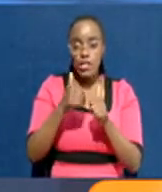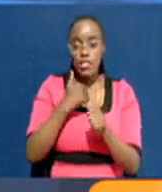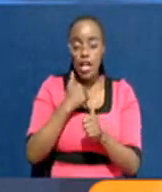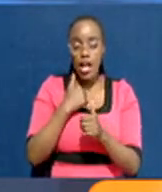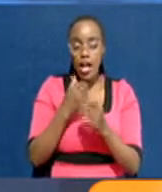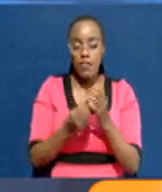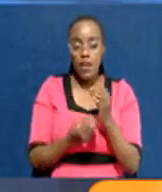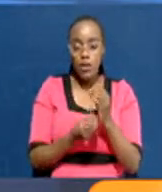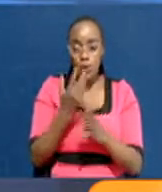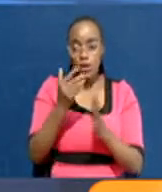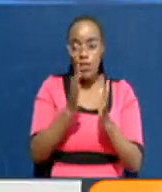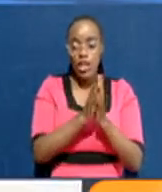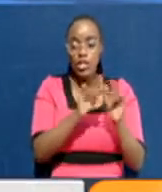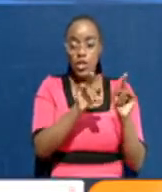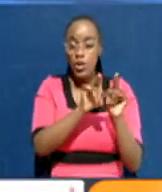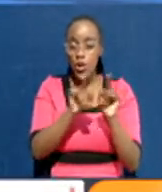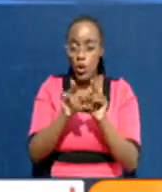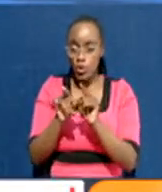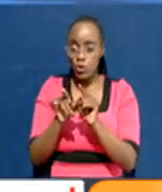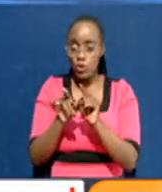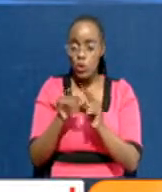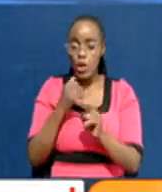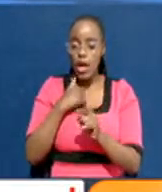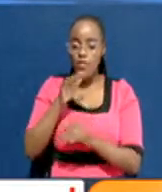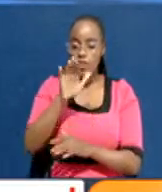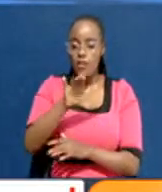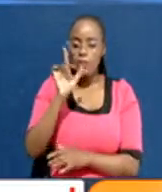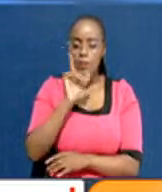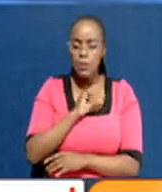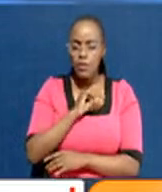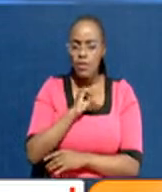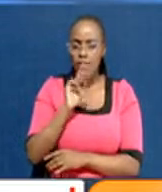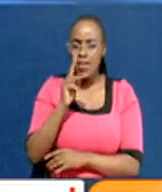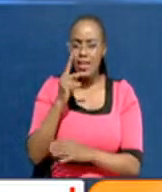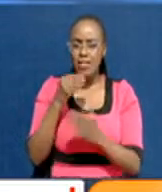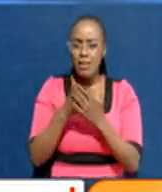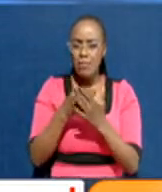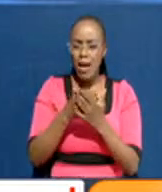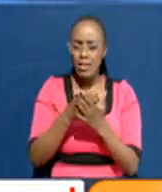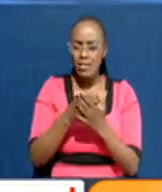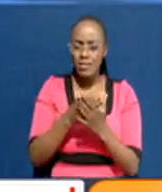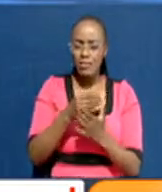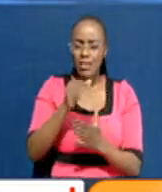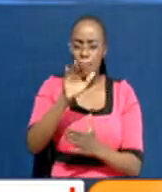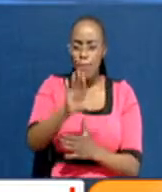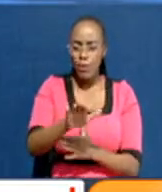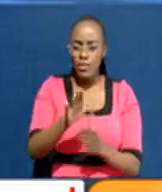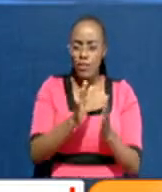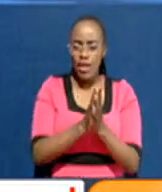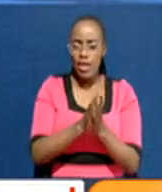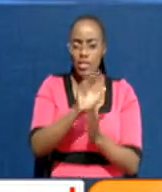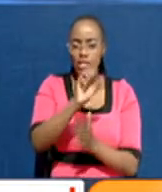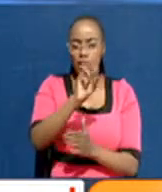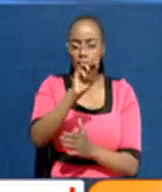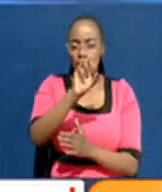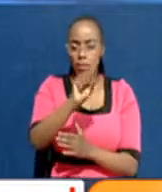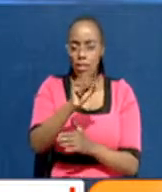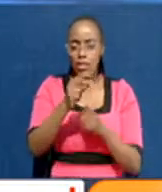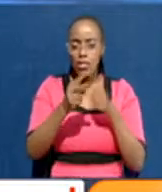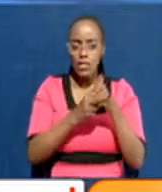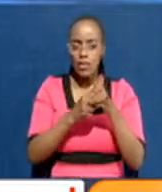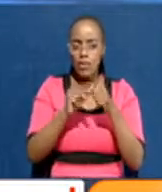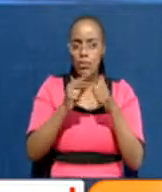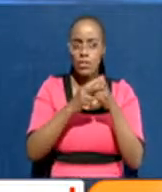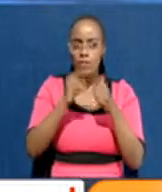steadily. We hit half a trillion in deposits, so 500 billion shillings in deposits. Our asset base is up 7% year over